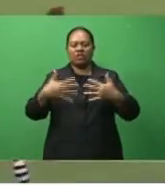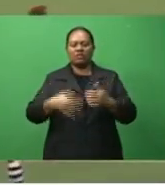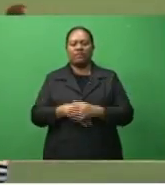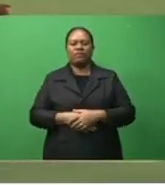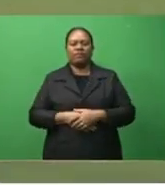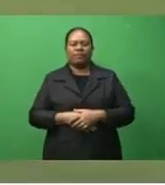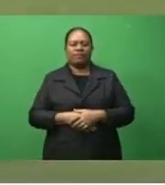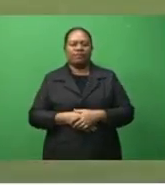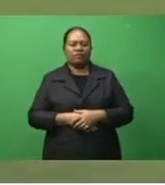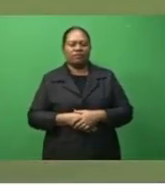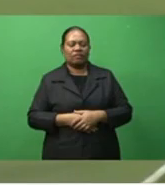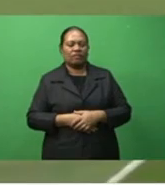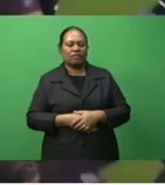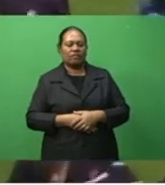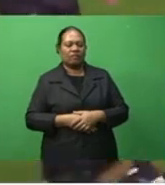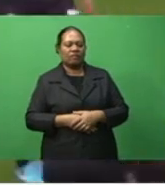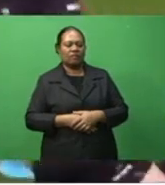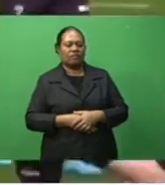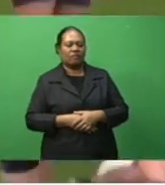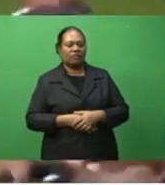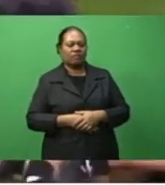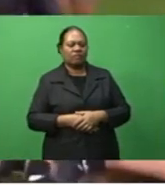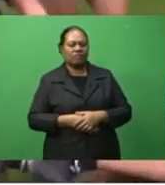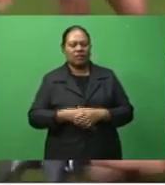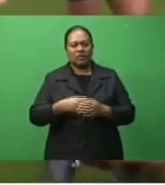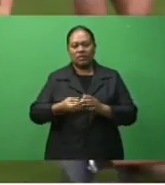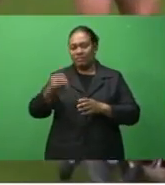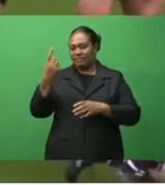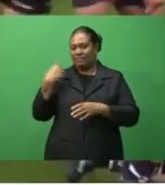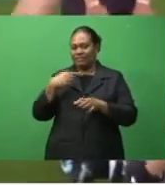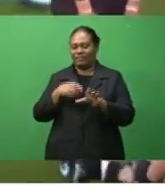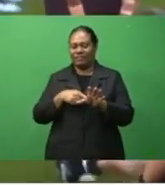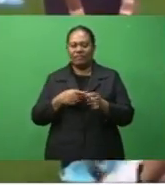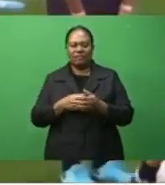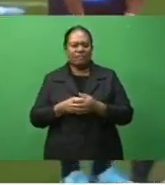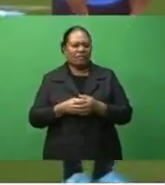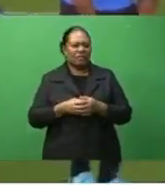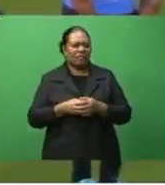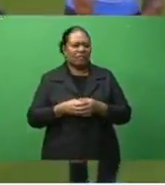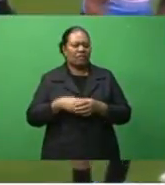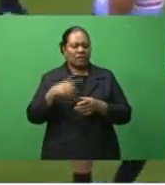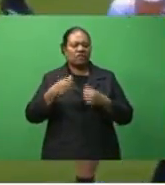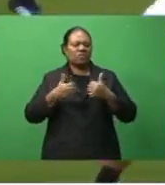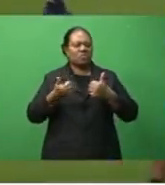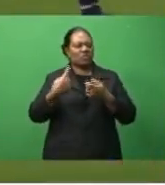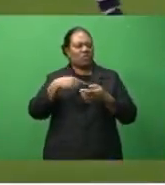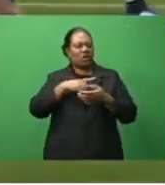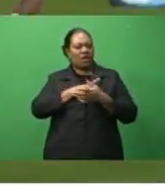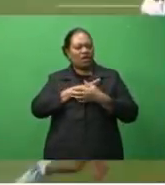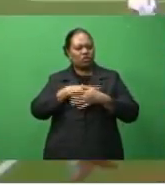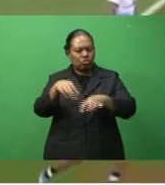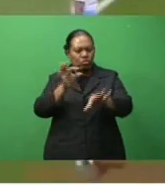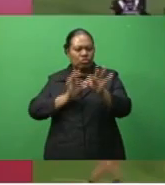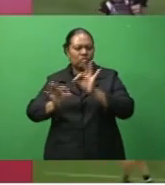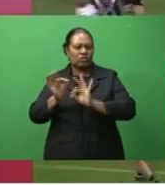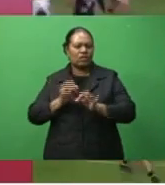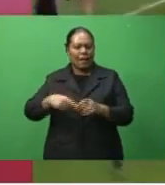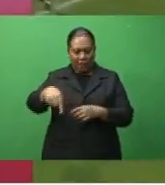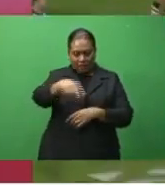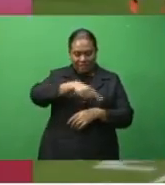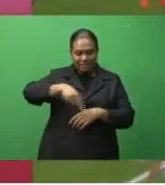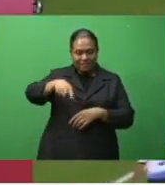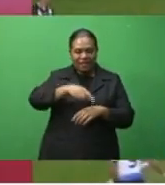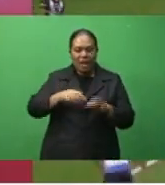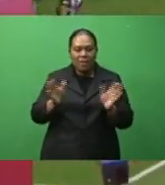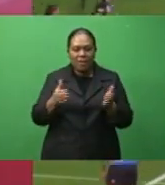a crop from the last end-of-year test, and that's looking good for us in terms of the players that are within the pool of players